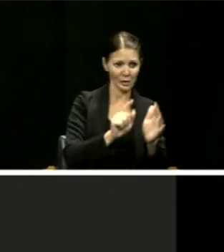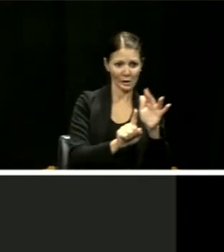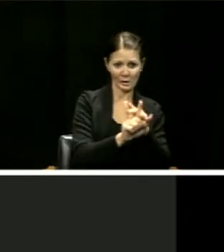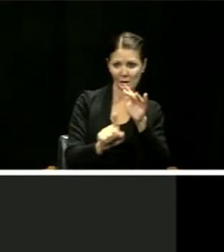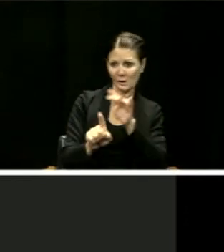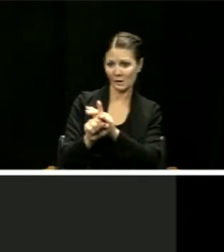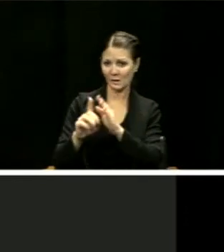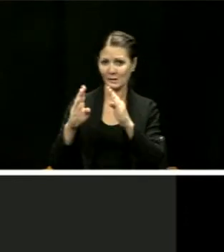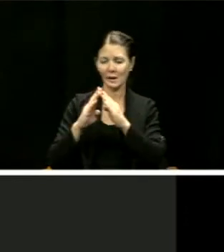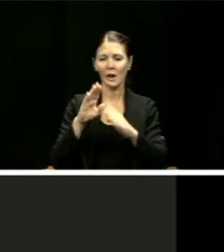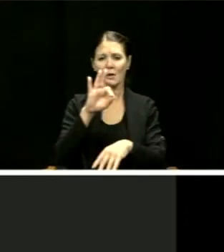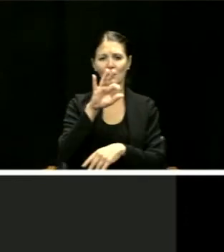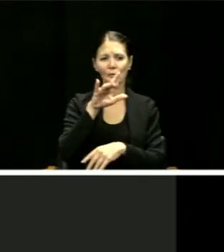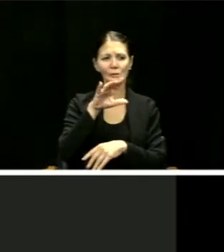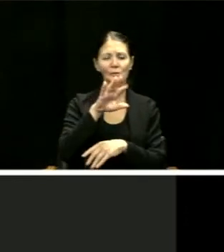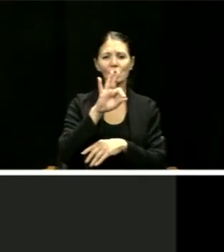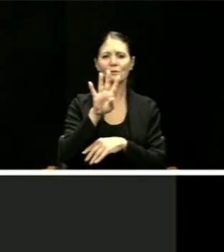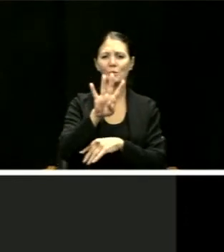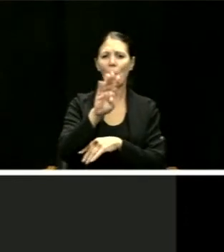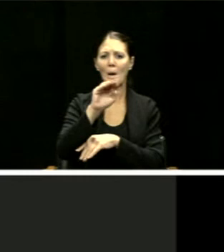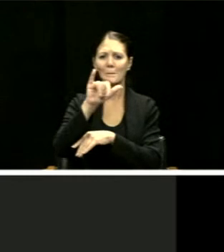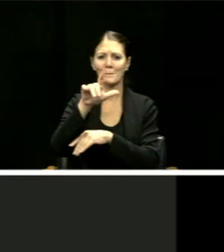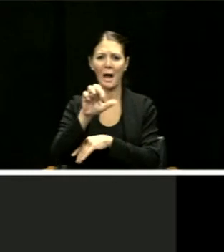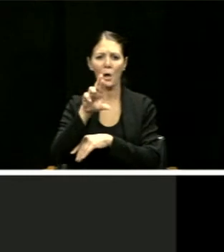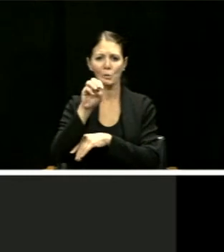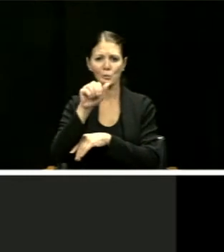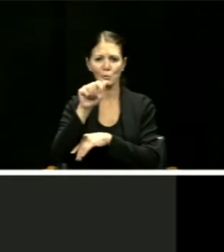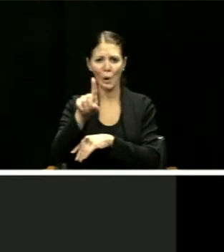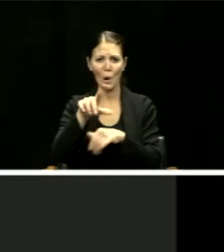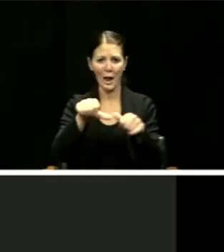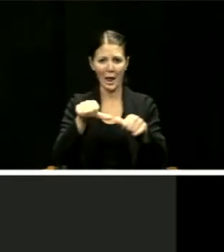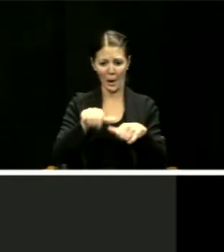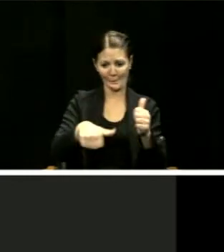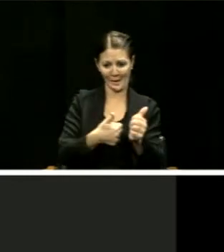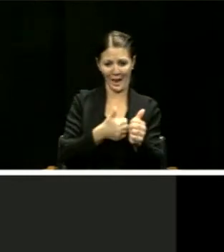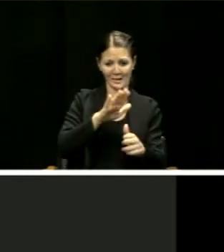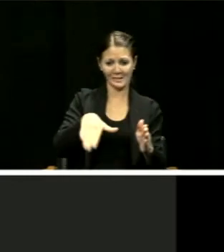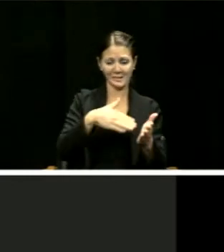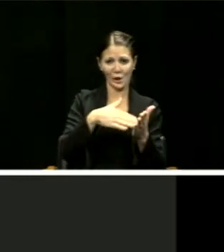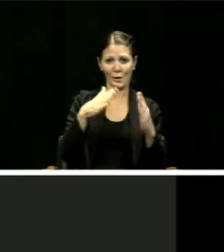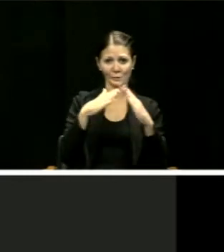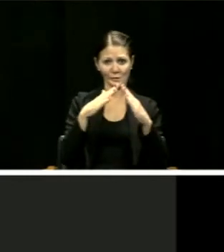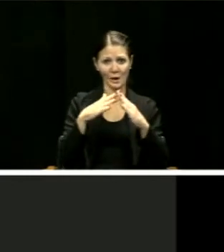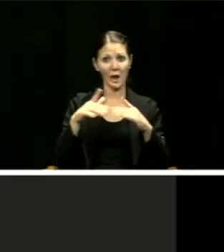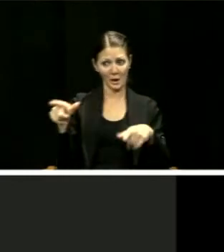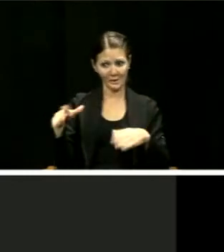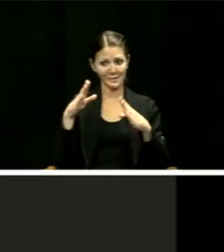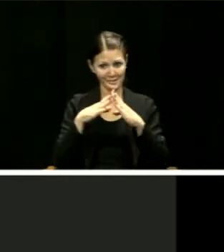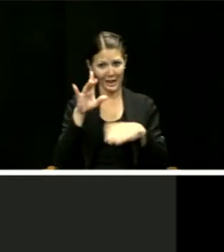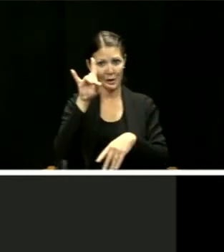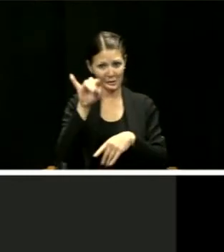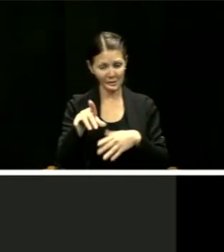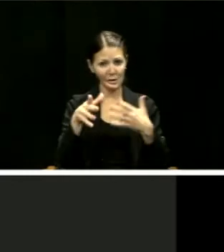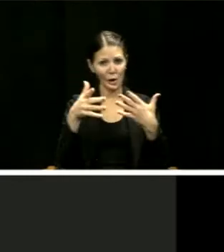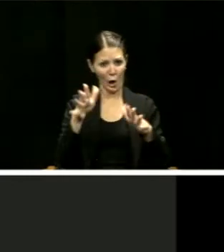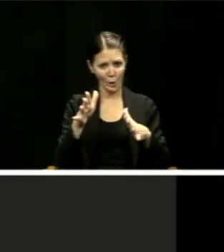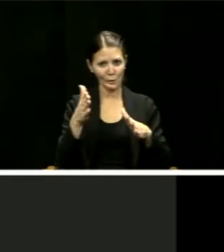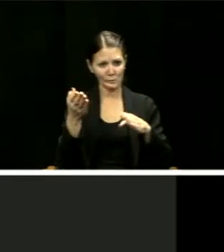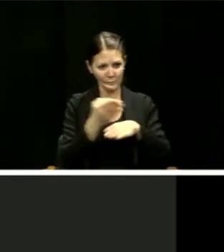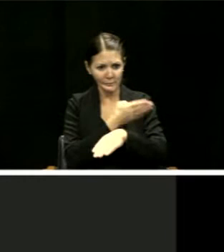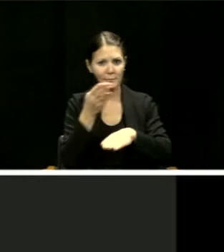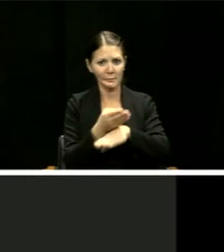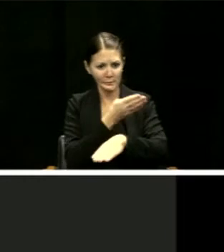the 4 Mile Road area behind the center of town, where the town has actually done remediation, where